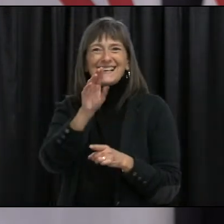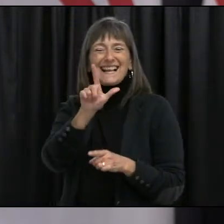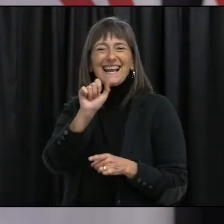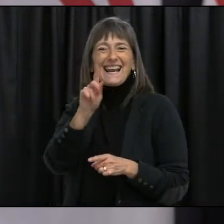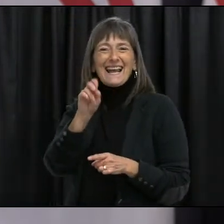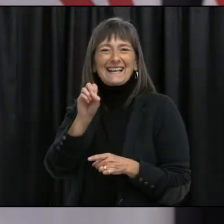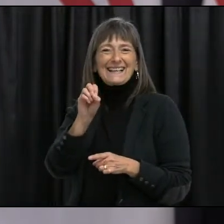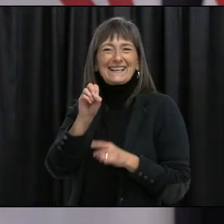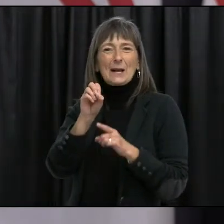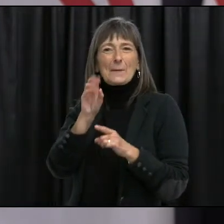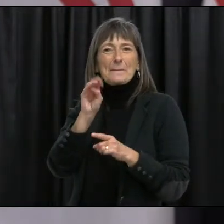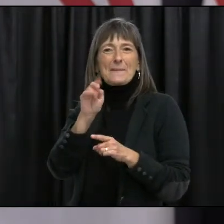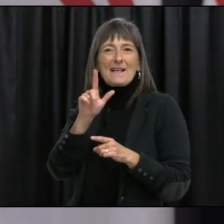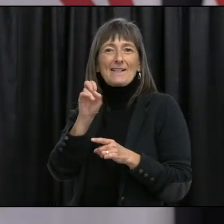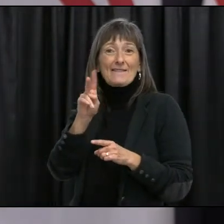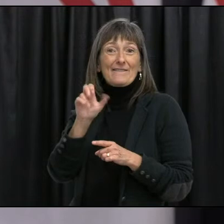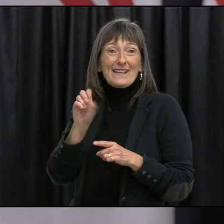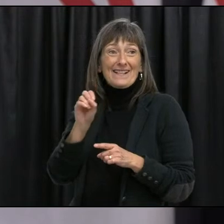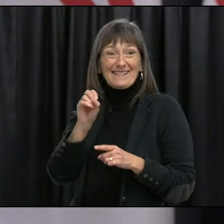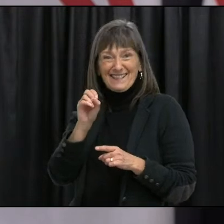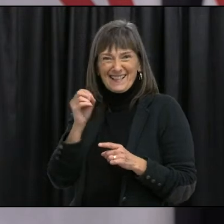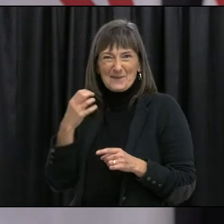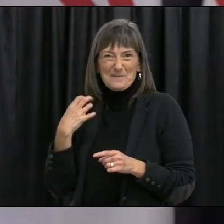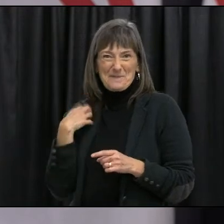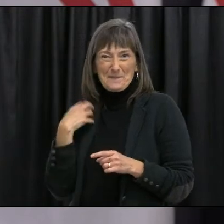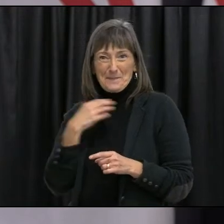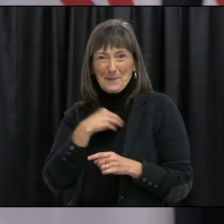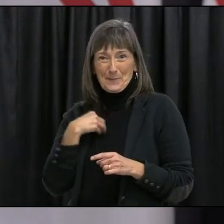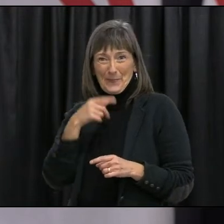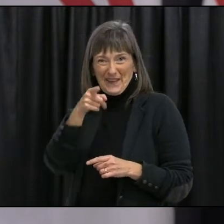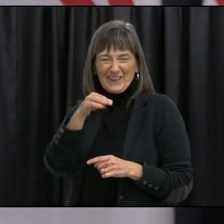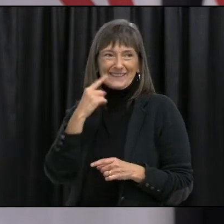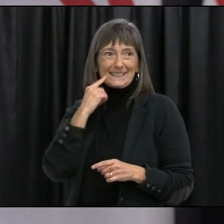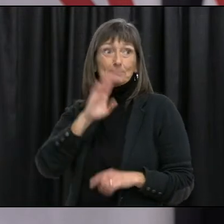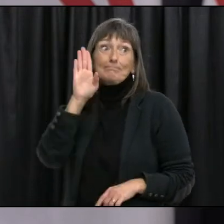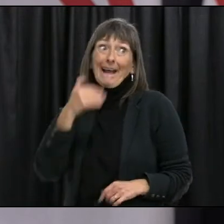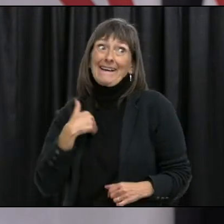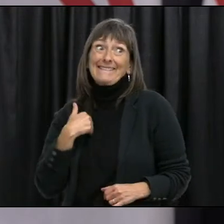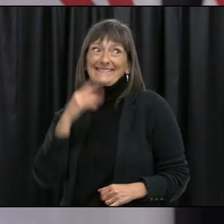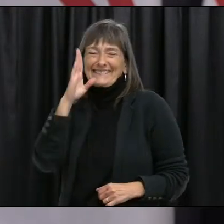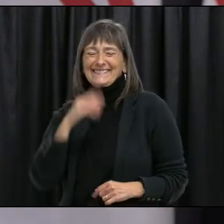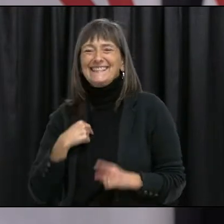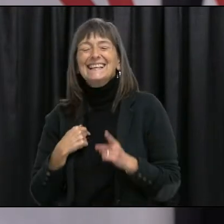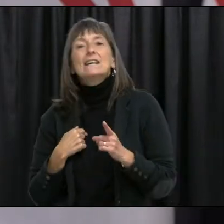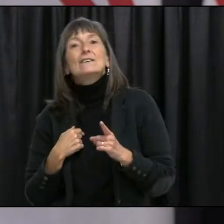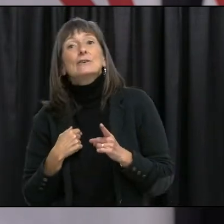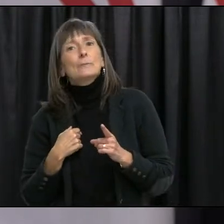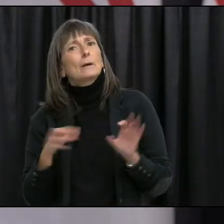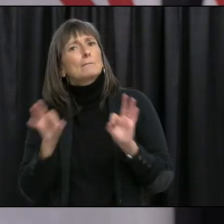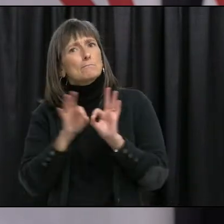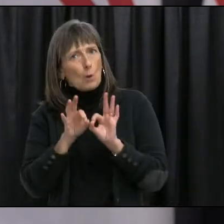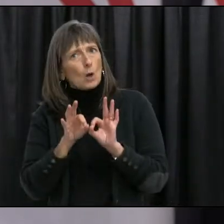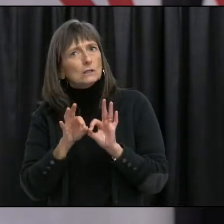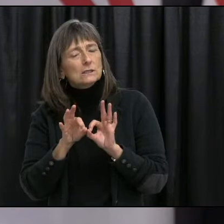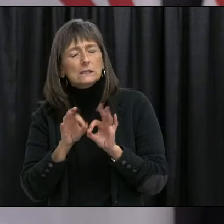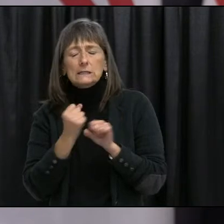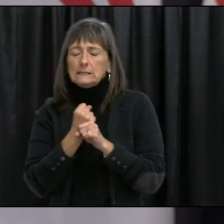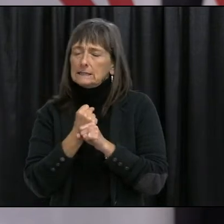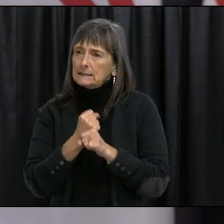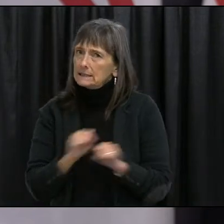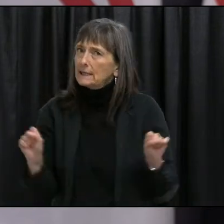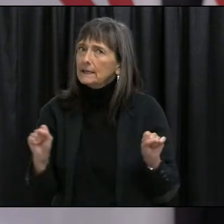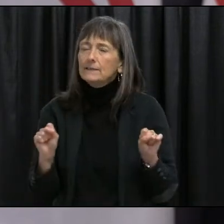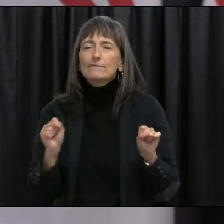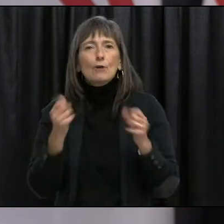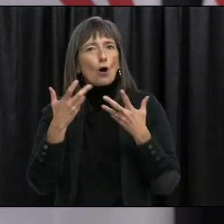thumbs up from the corner, and these are important tools. It is totally safe. It's